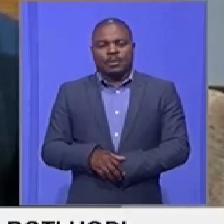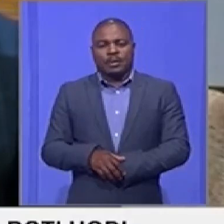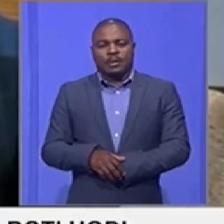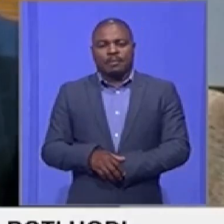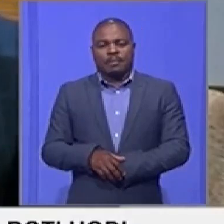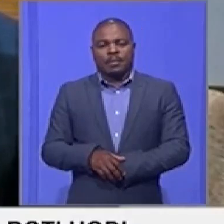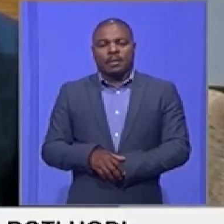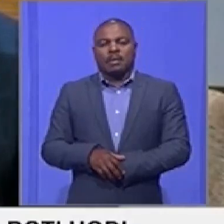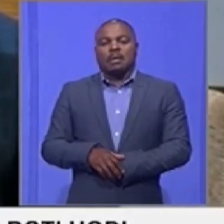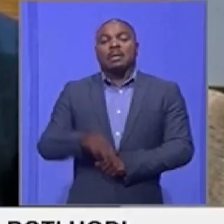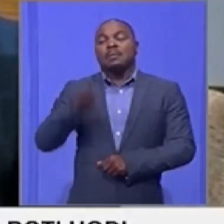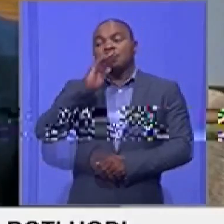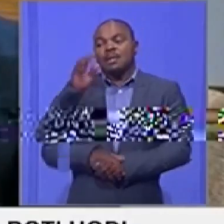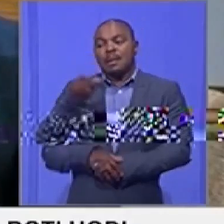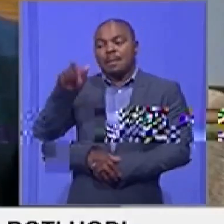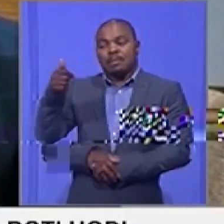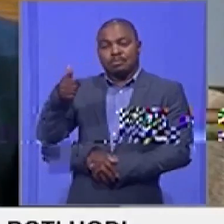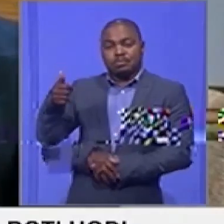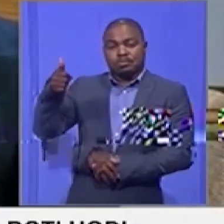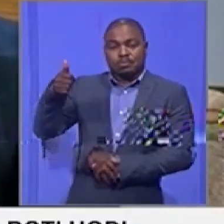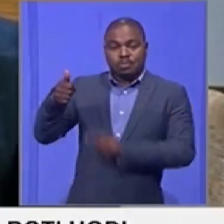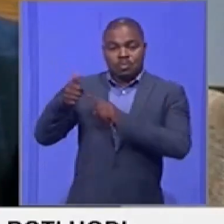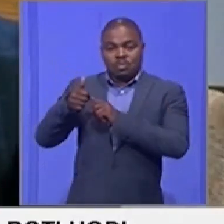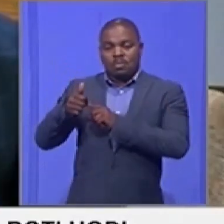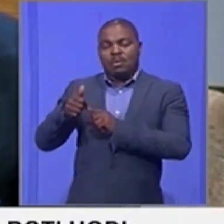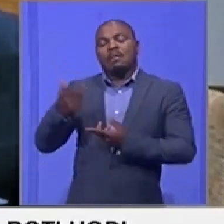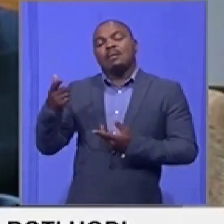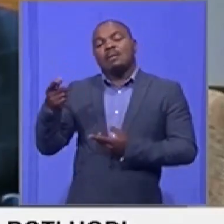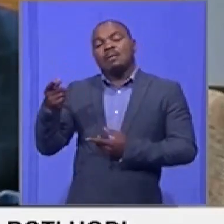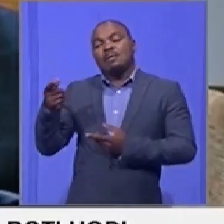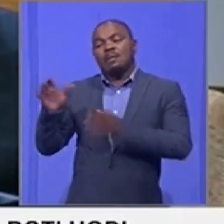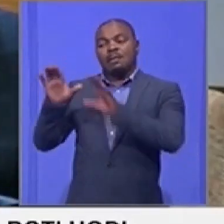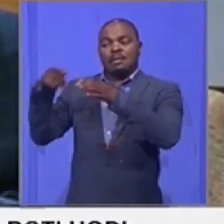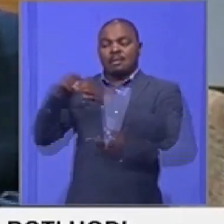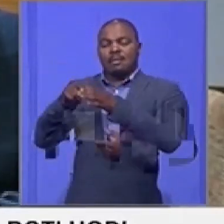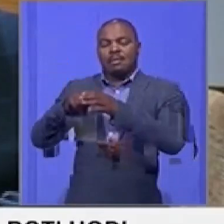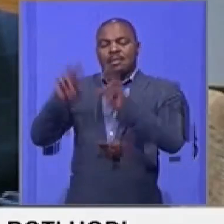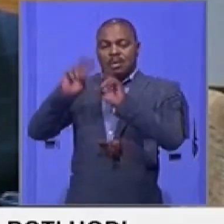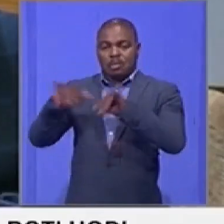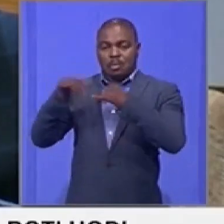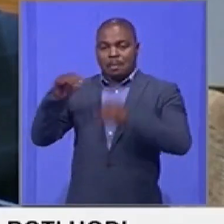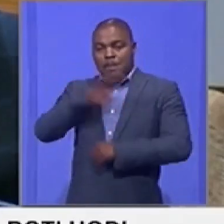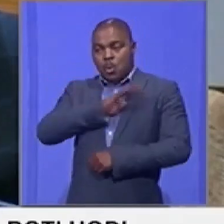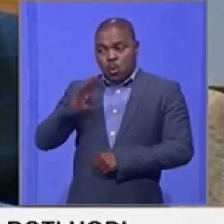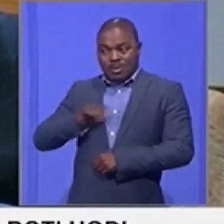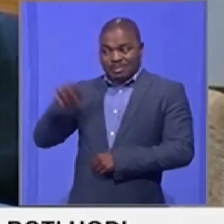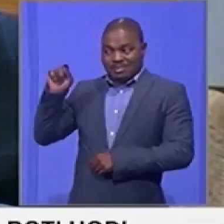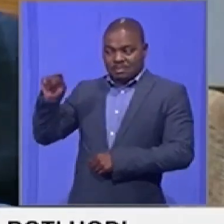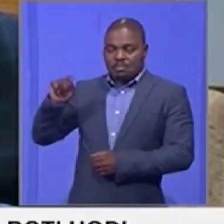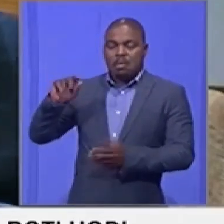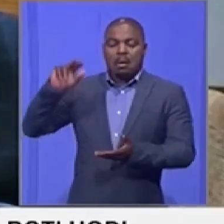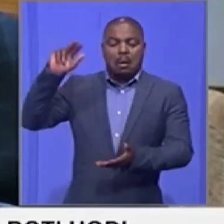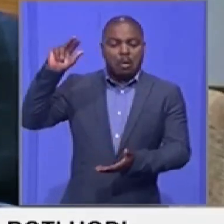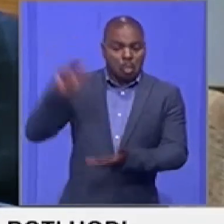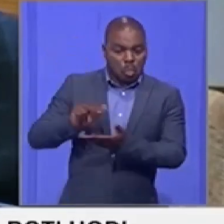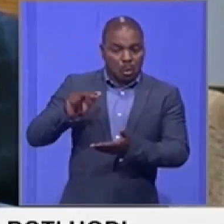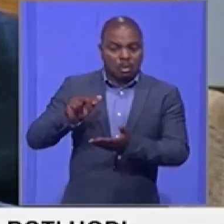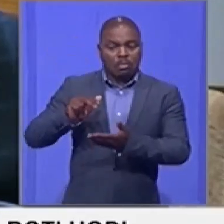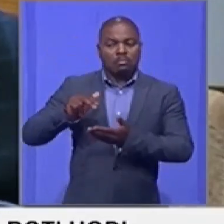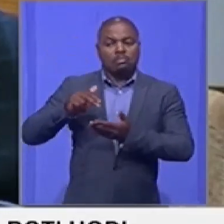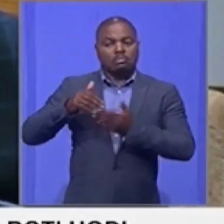So the accounting authority of being the Eskom board did not authorize